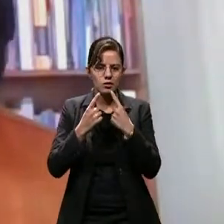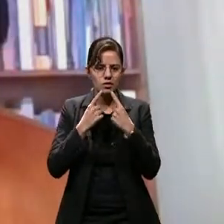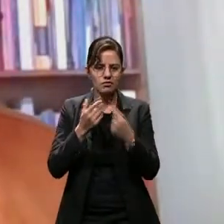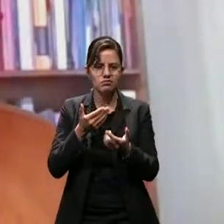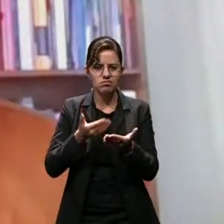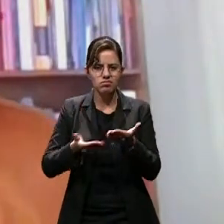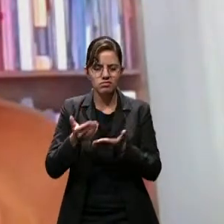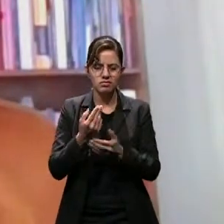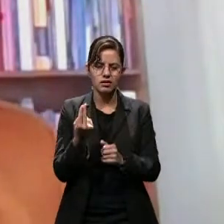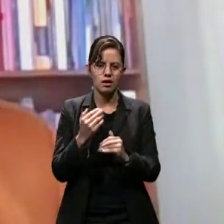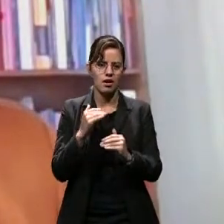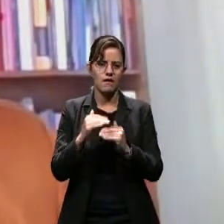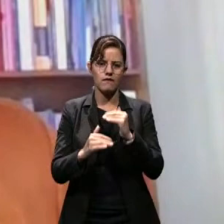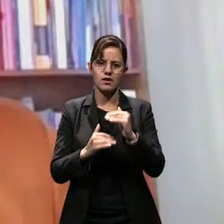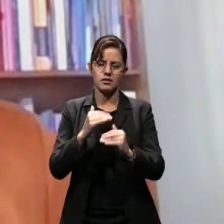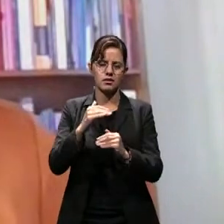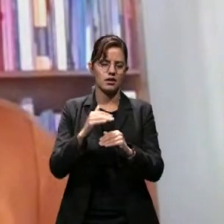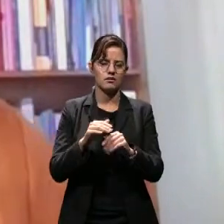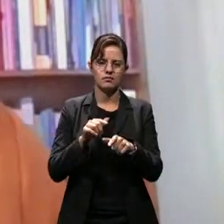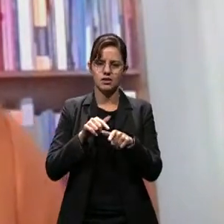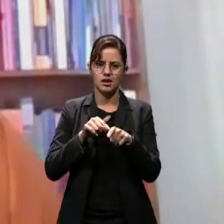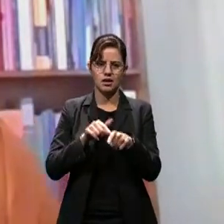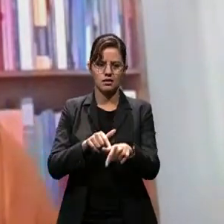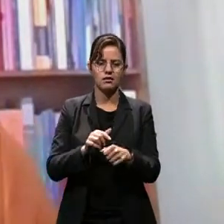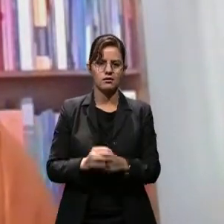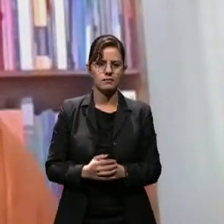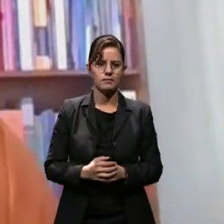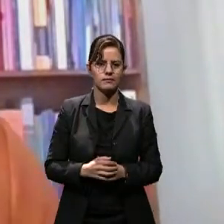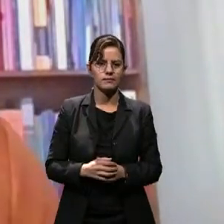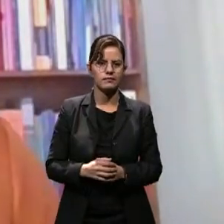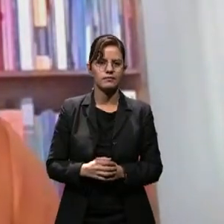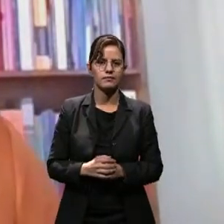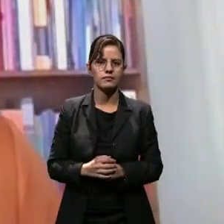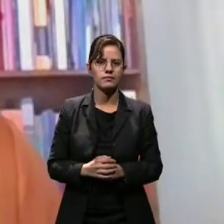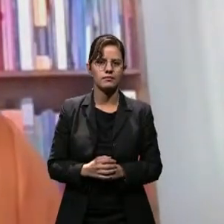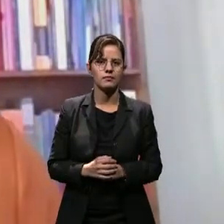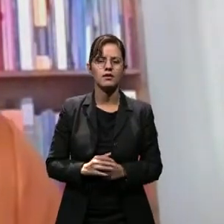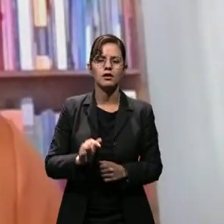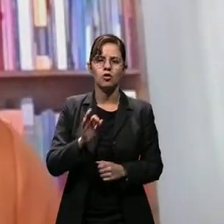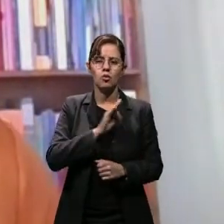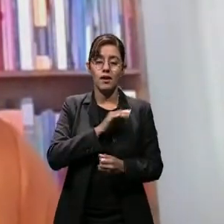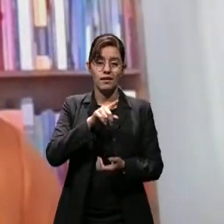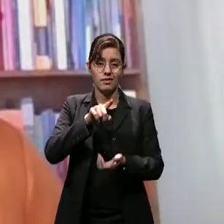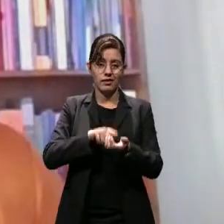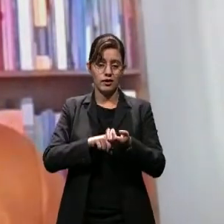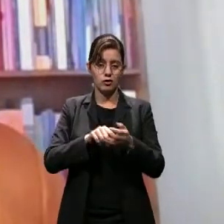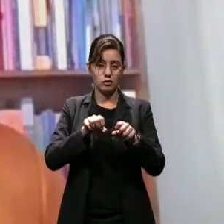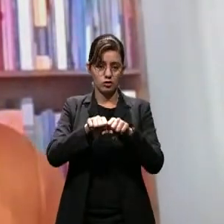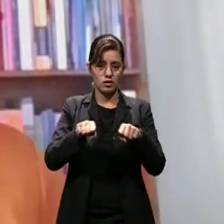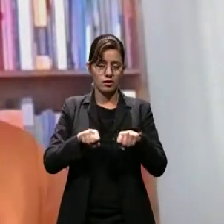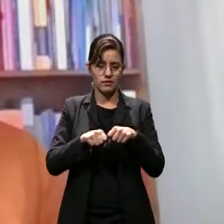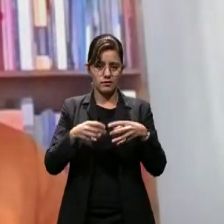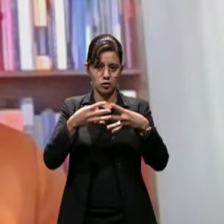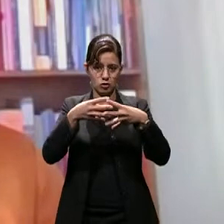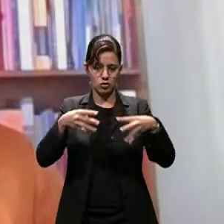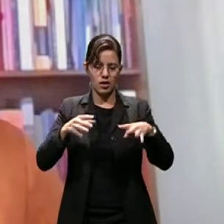the needs of generating structural revisions.